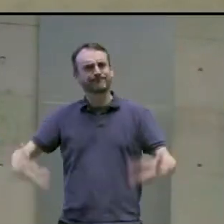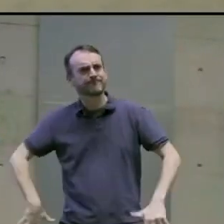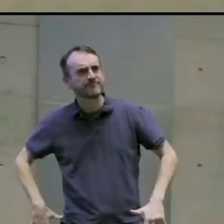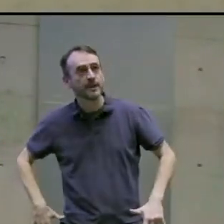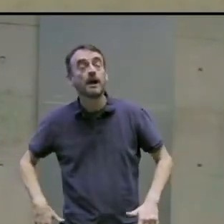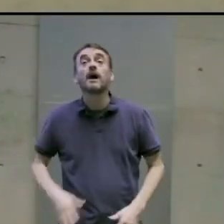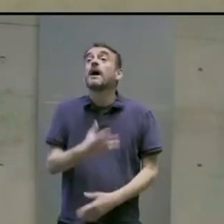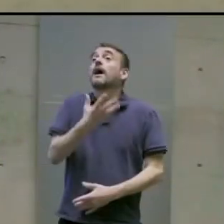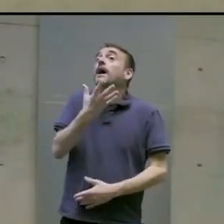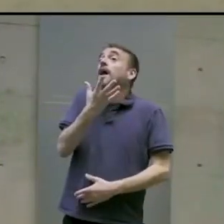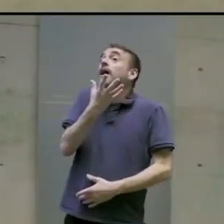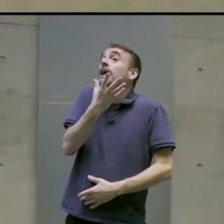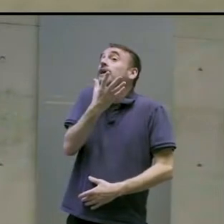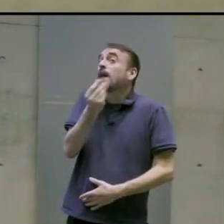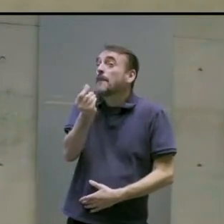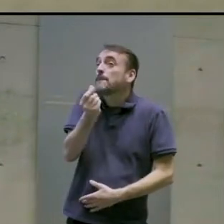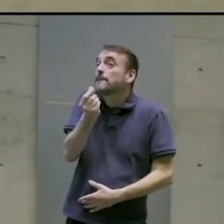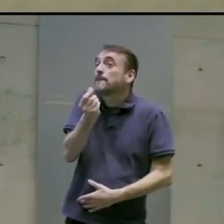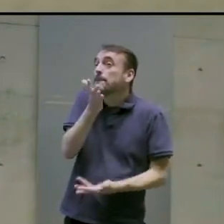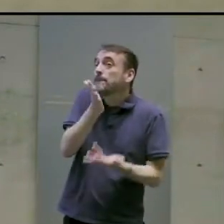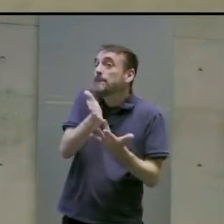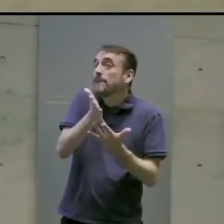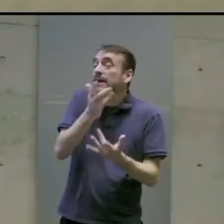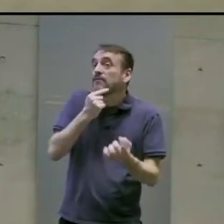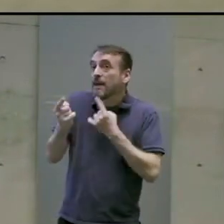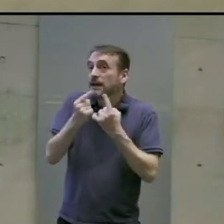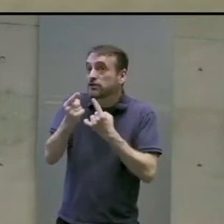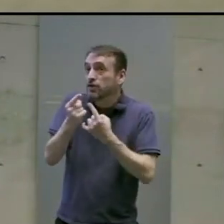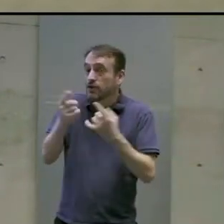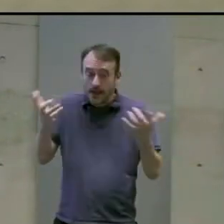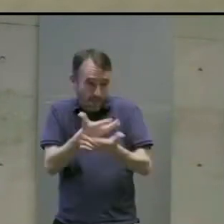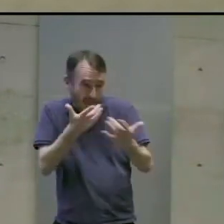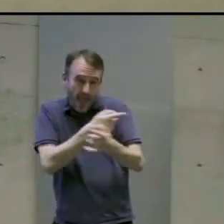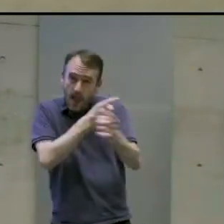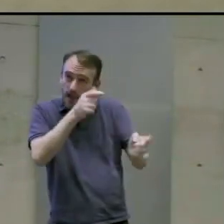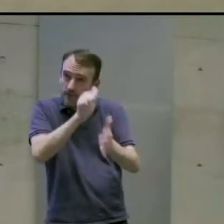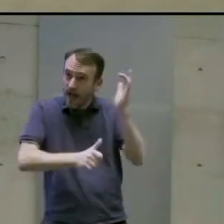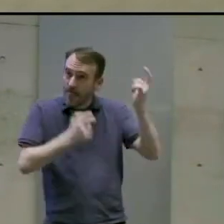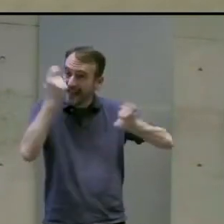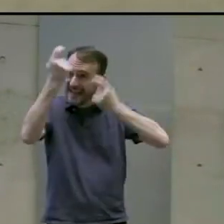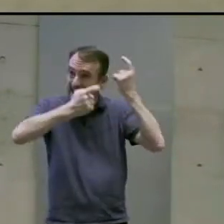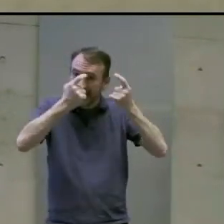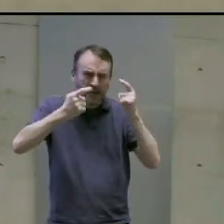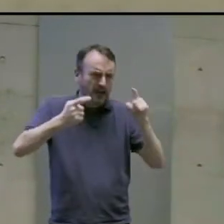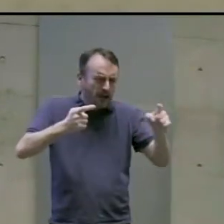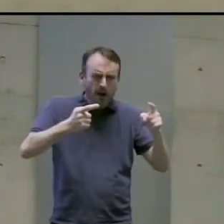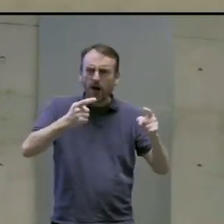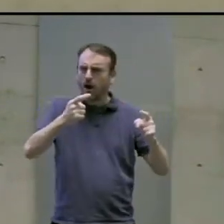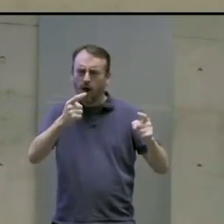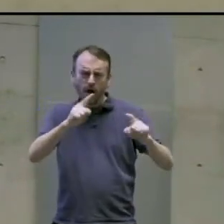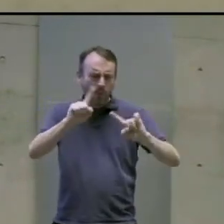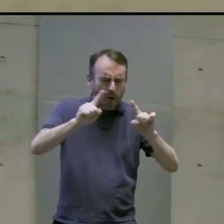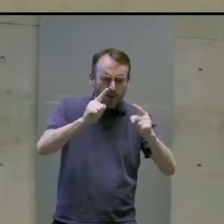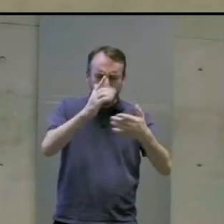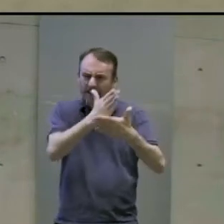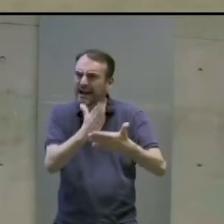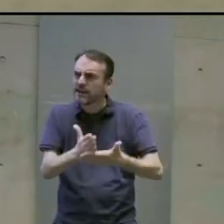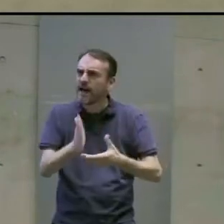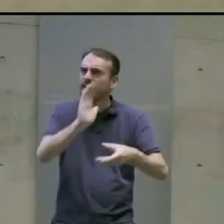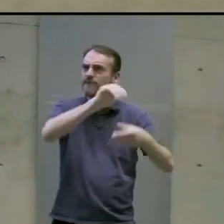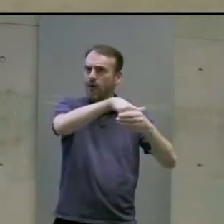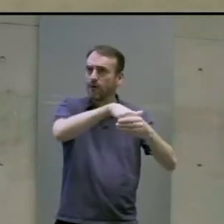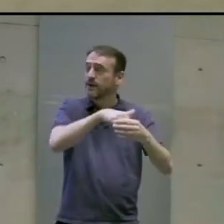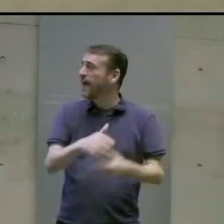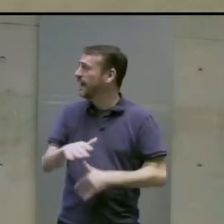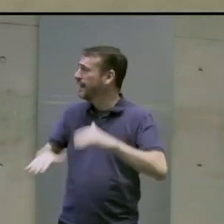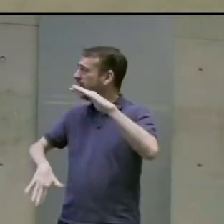good to get the player thinking because they're like considering some of the factors, but they don't know exactly what's going to happen. And then there's the full amount of